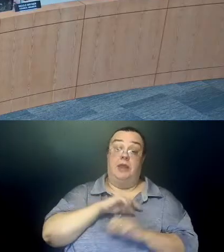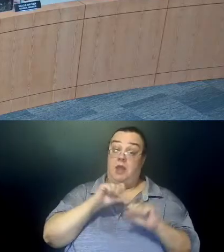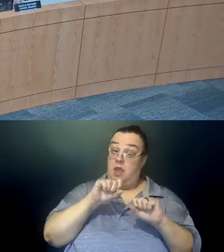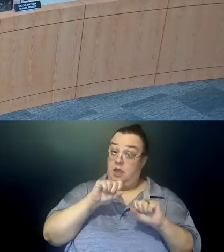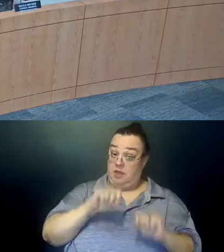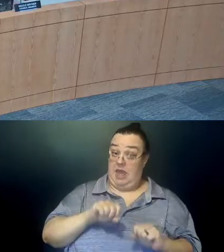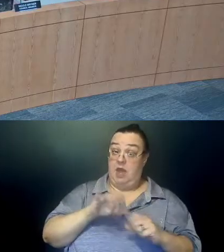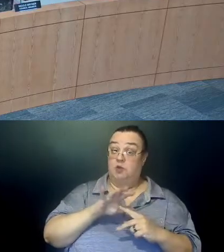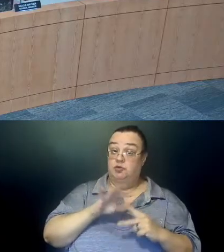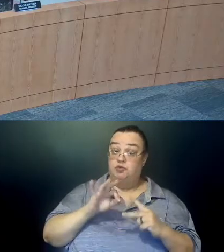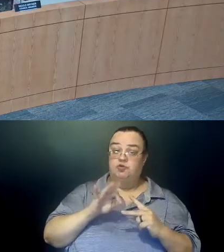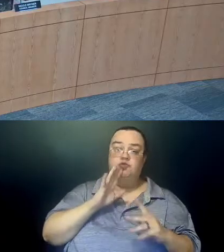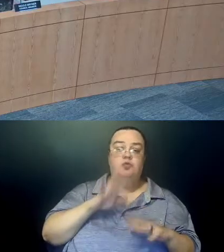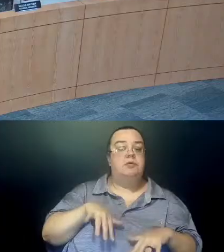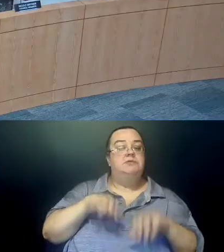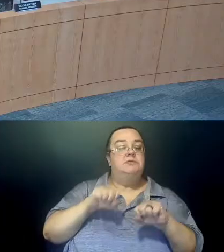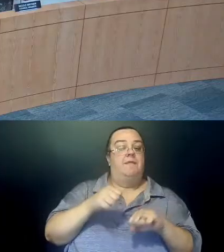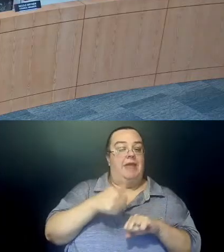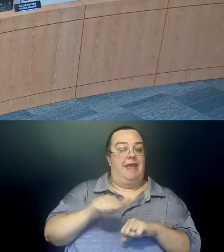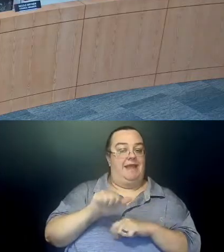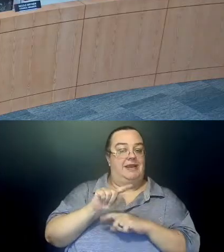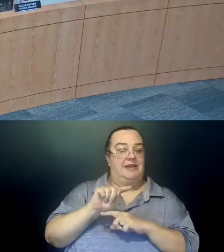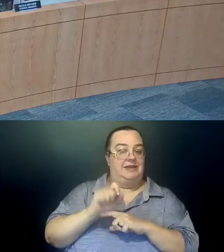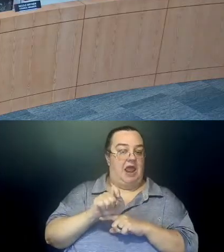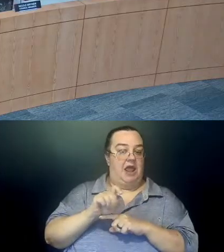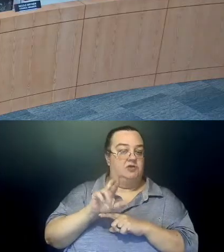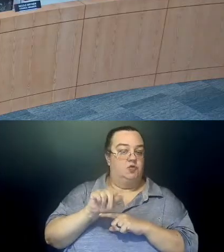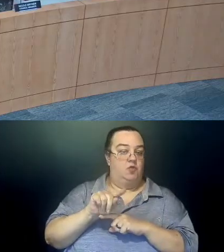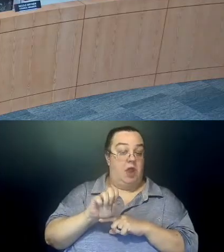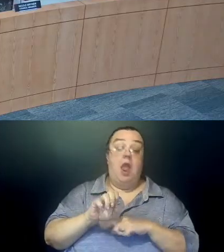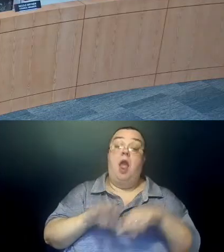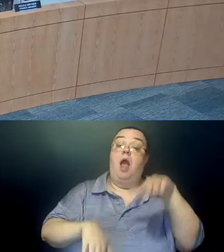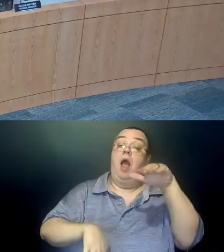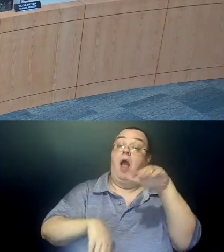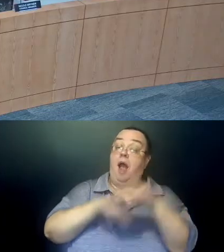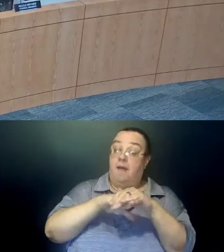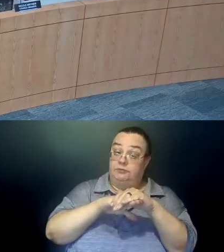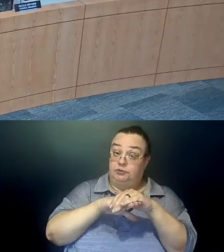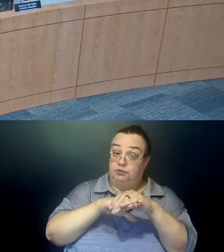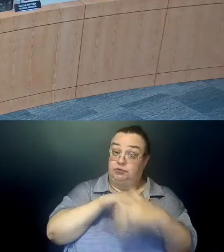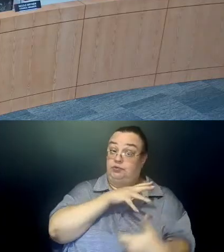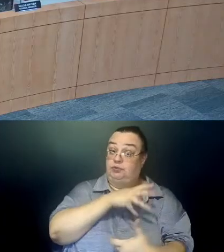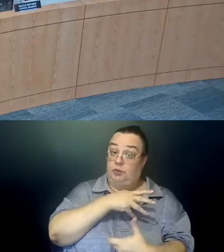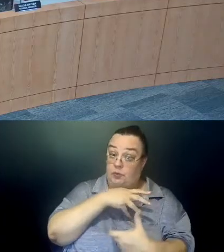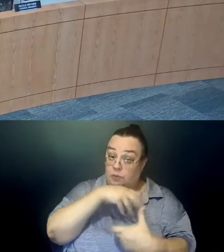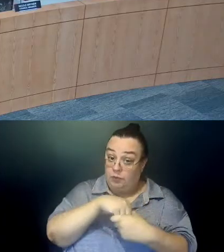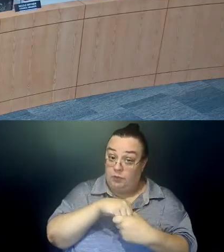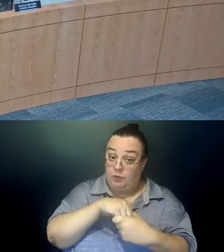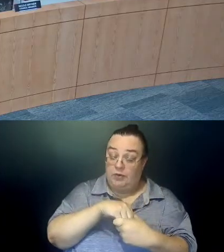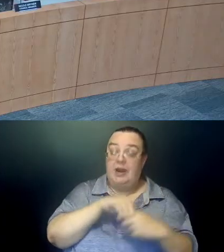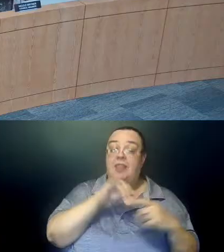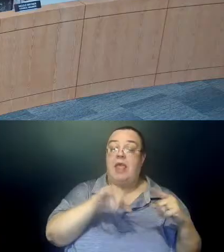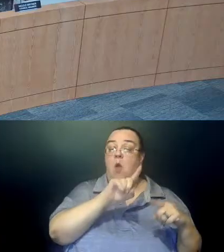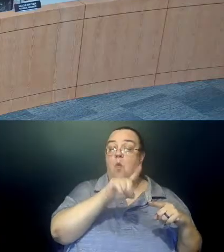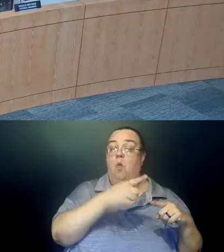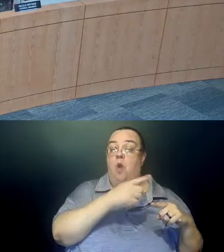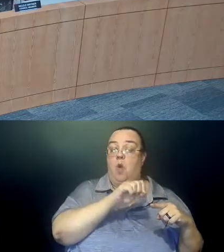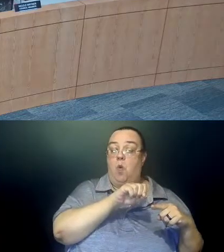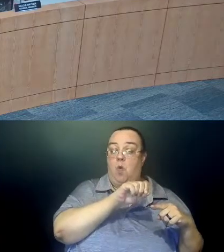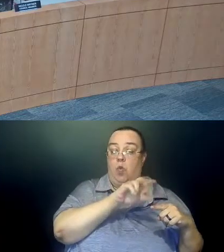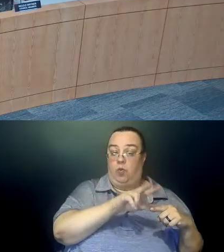adopt any tax rate up to and including the $1.03 for the multifamily